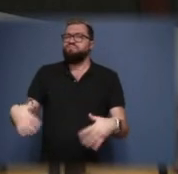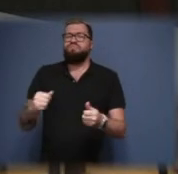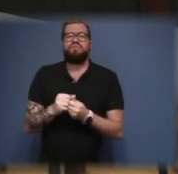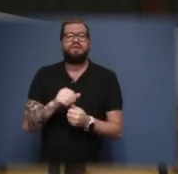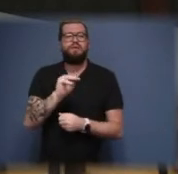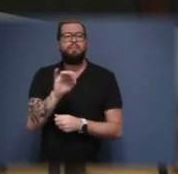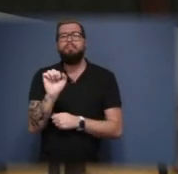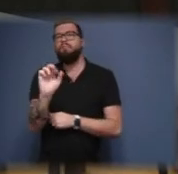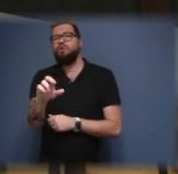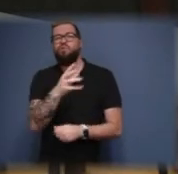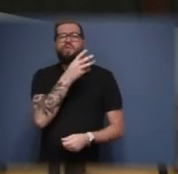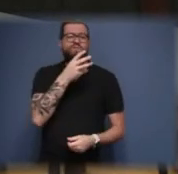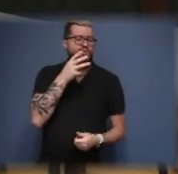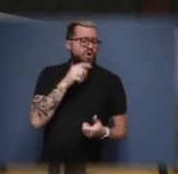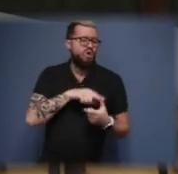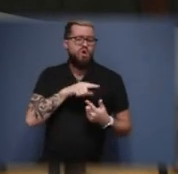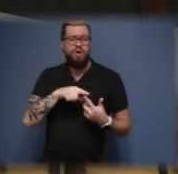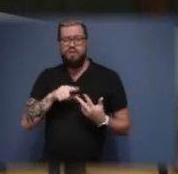and the Amish people,